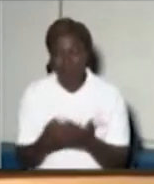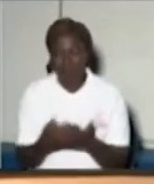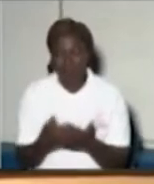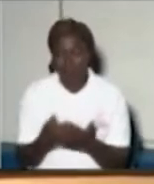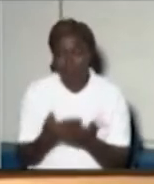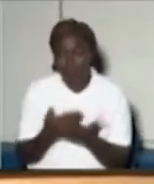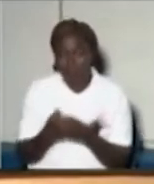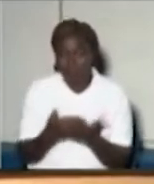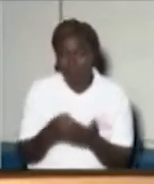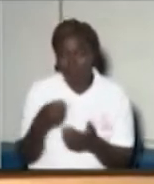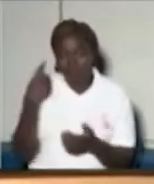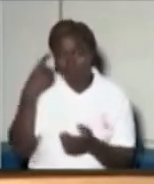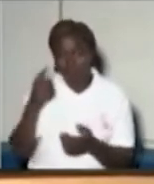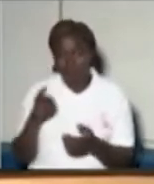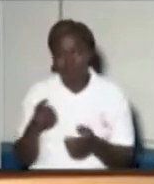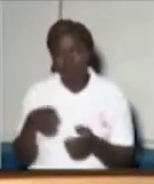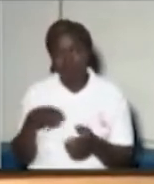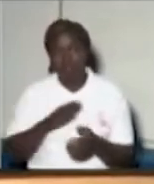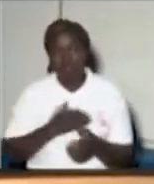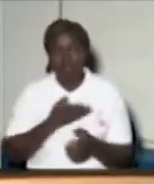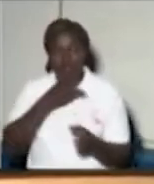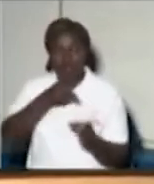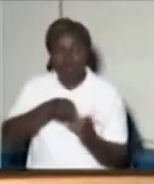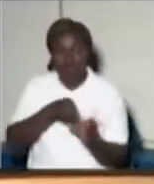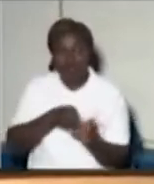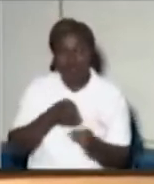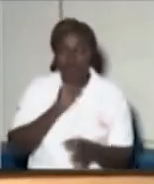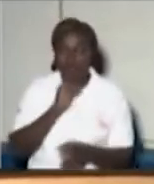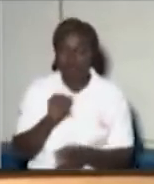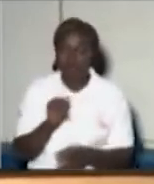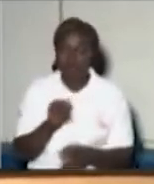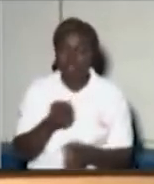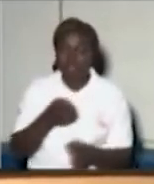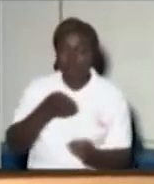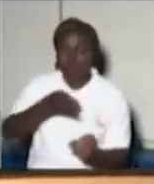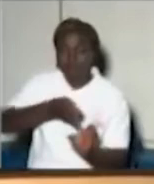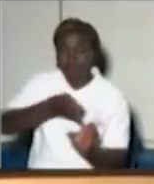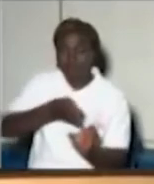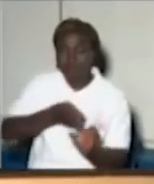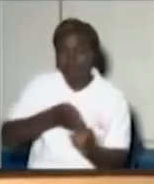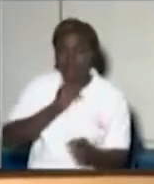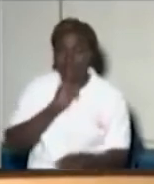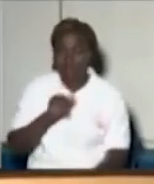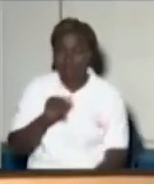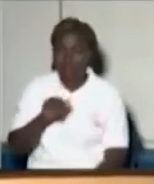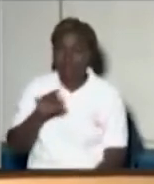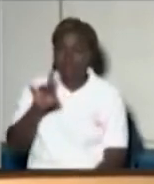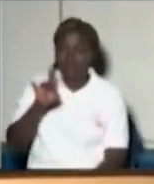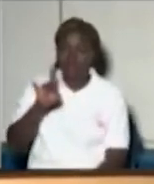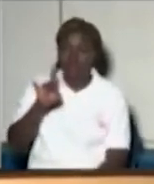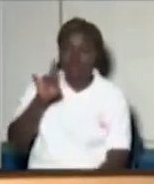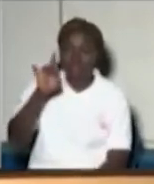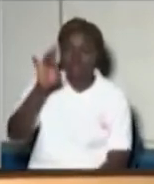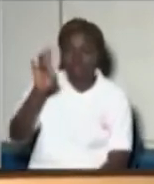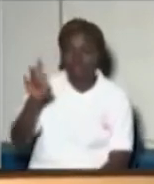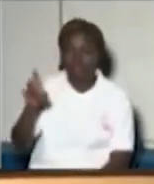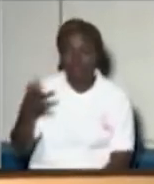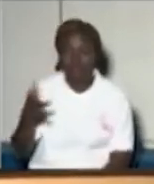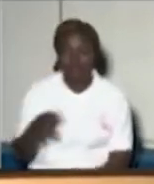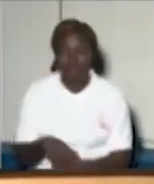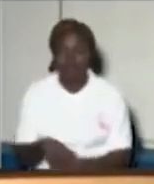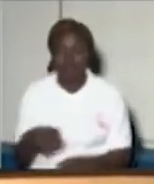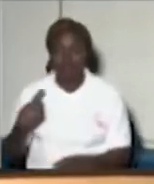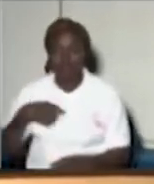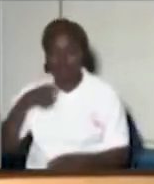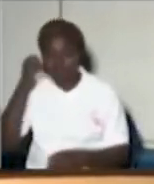to 145 naira, Nigerians reluctantly accepted this price hike in the understanding that this